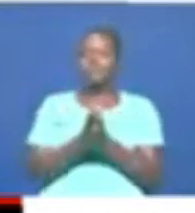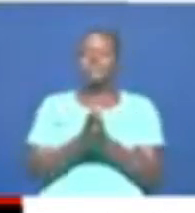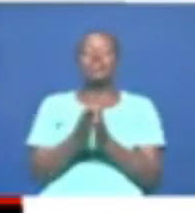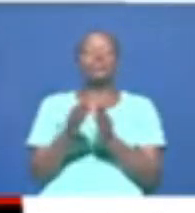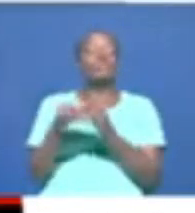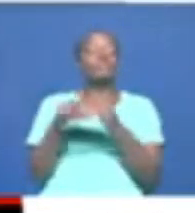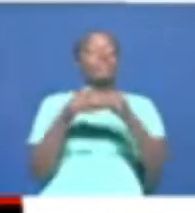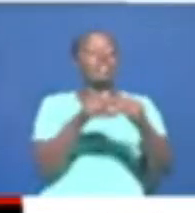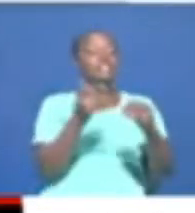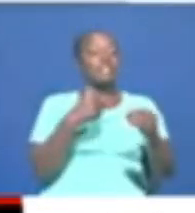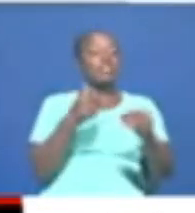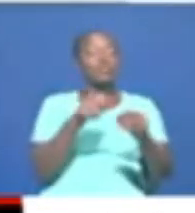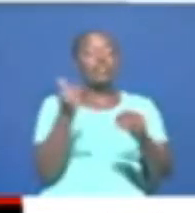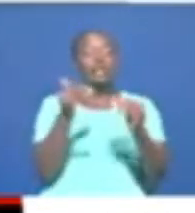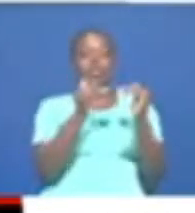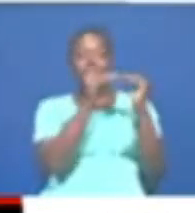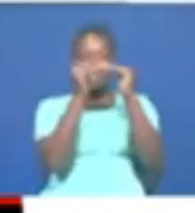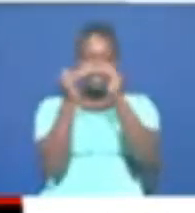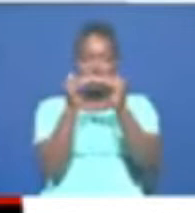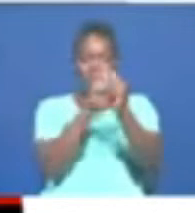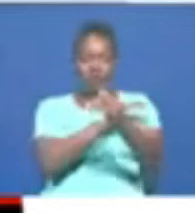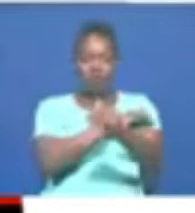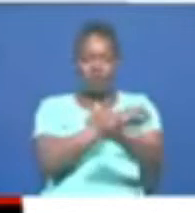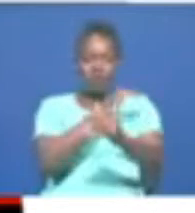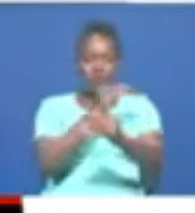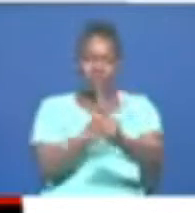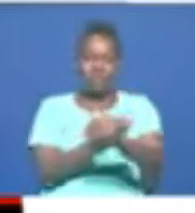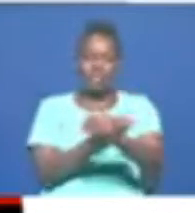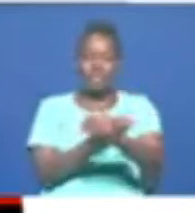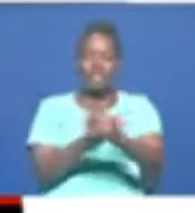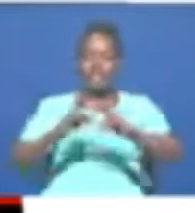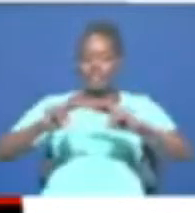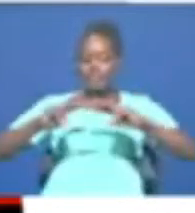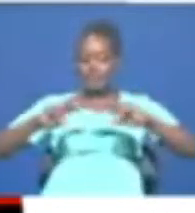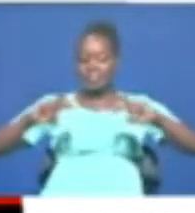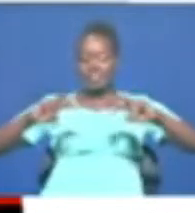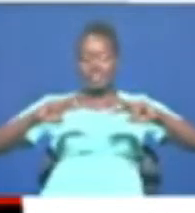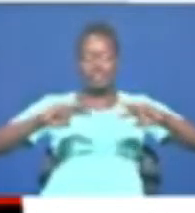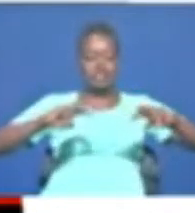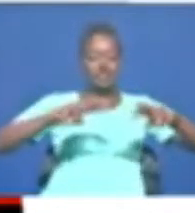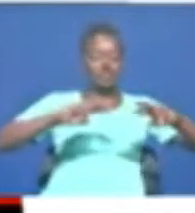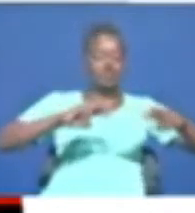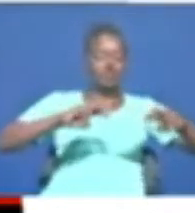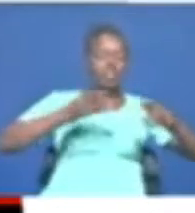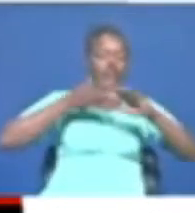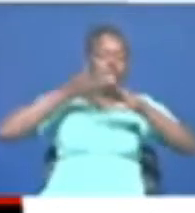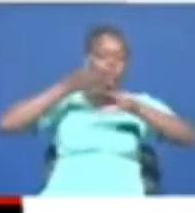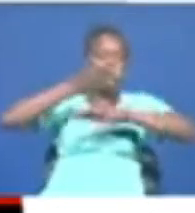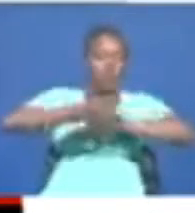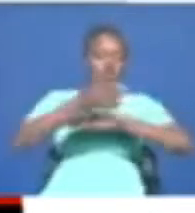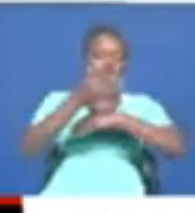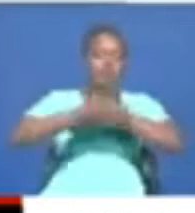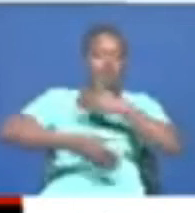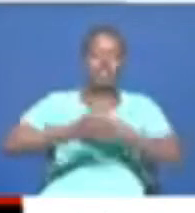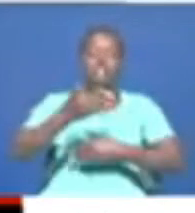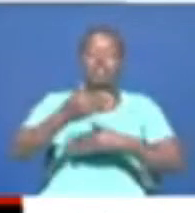level of our capacity in investigations that will go beyond the borders of this